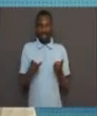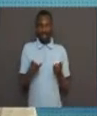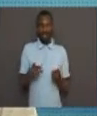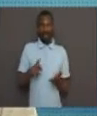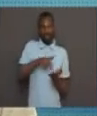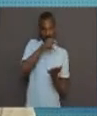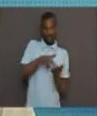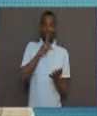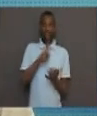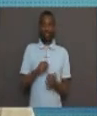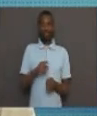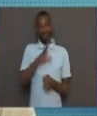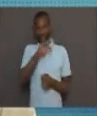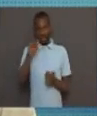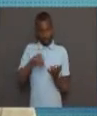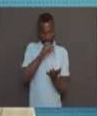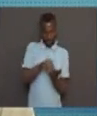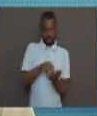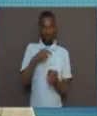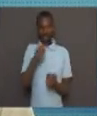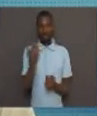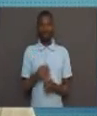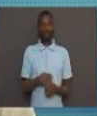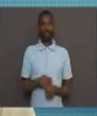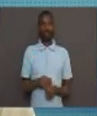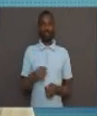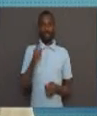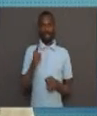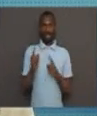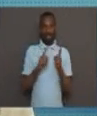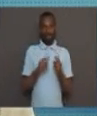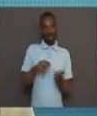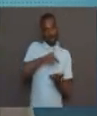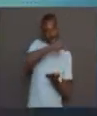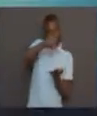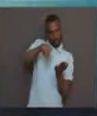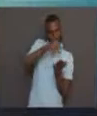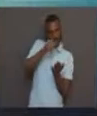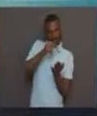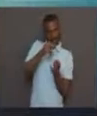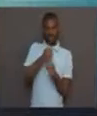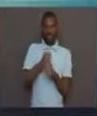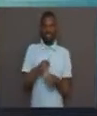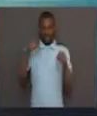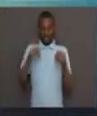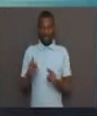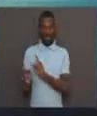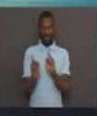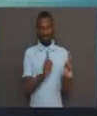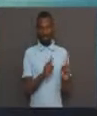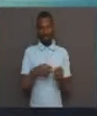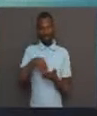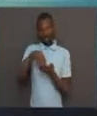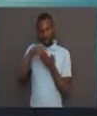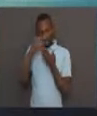of protons and neutrons that make up the nucleus. Today, we